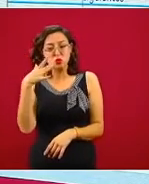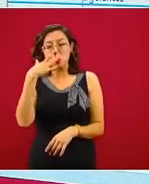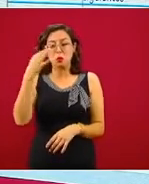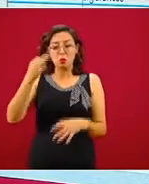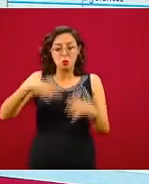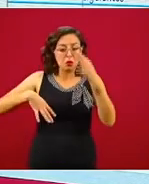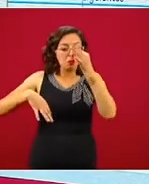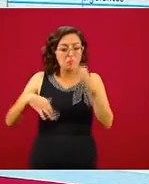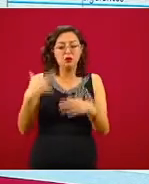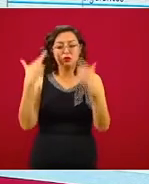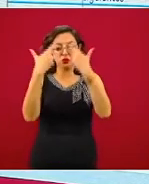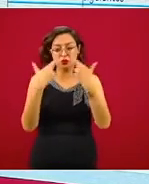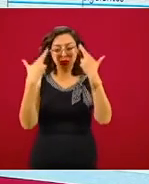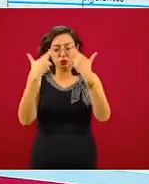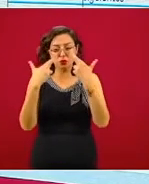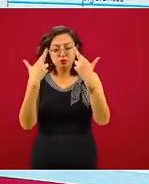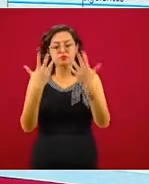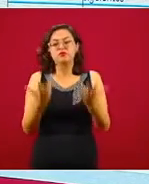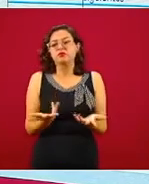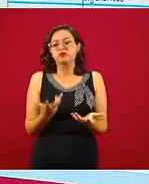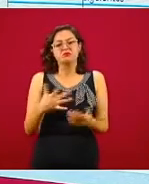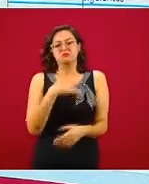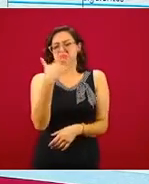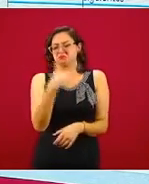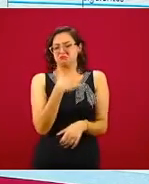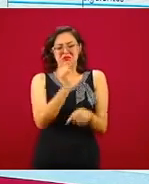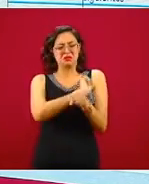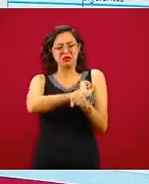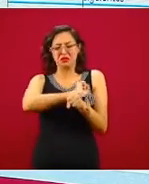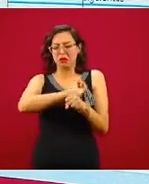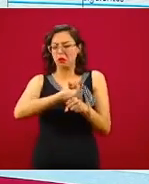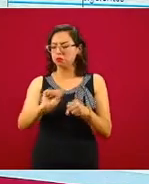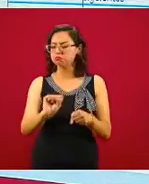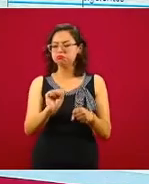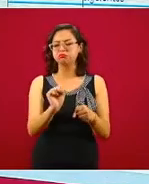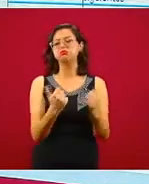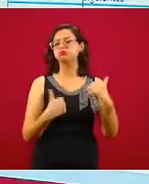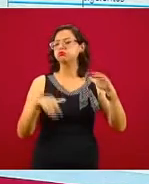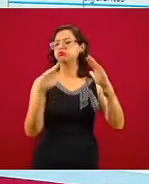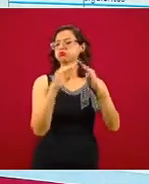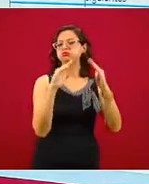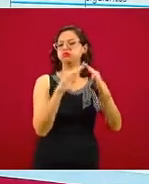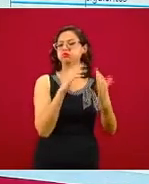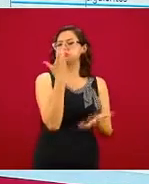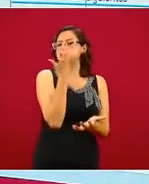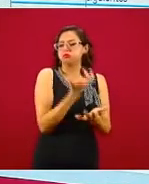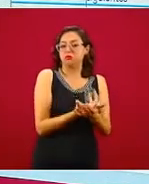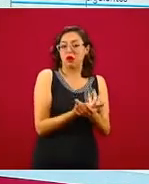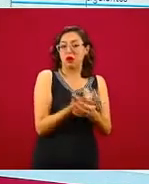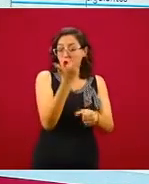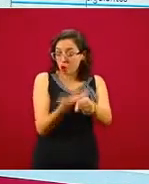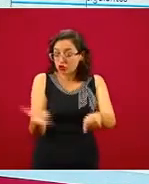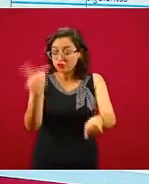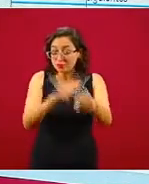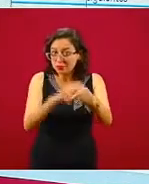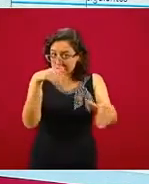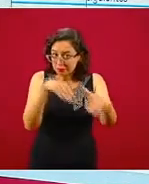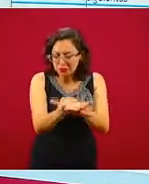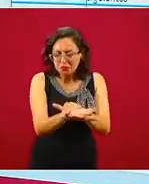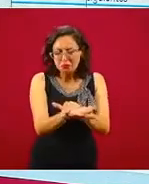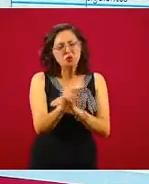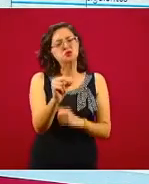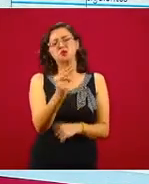infections, meaning people who have mild symptoms, headaches, throat aches,